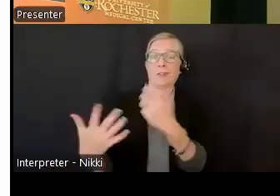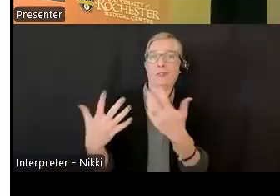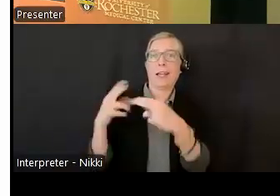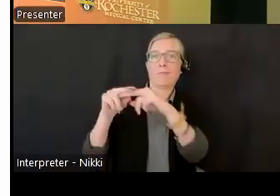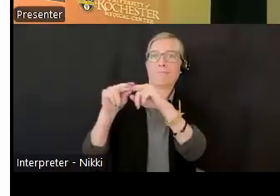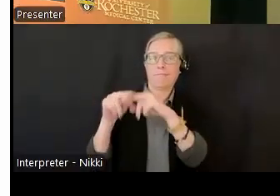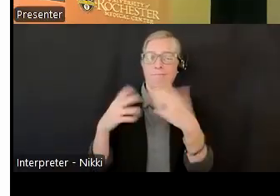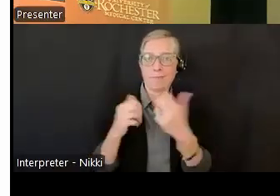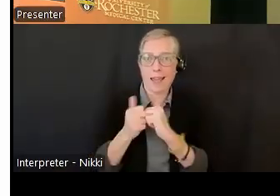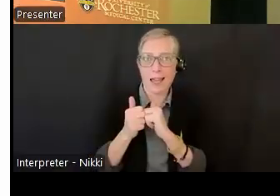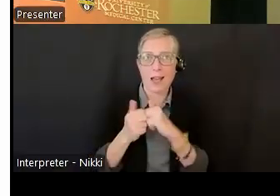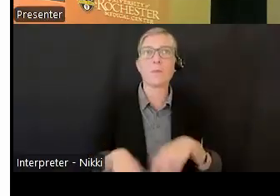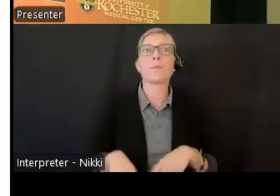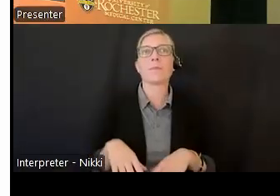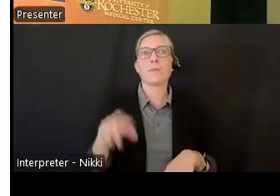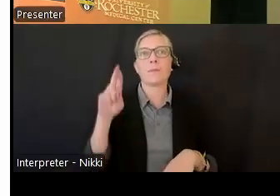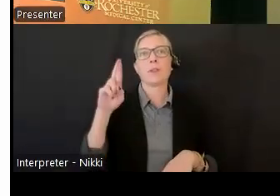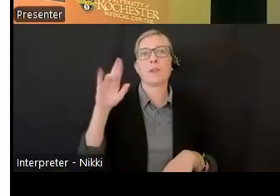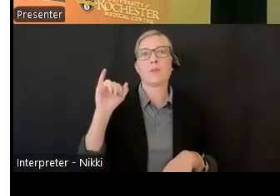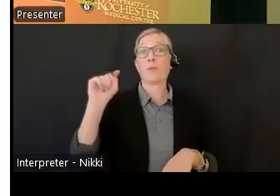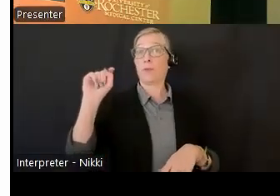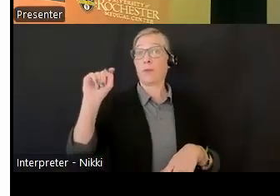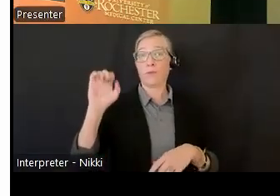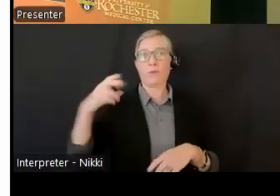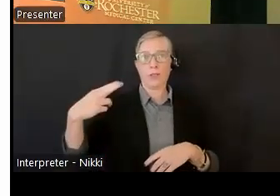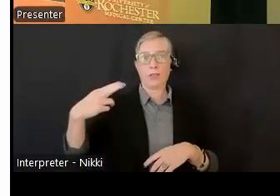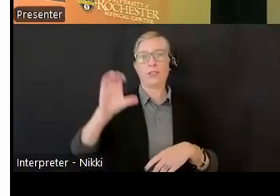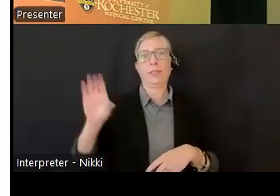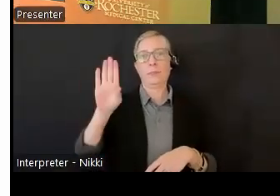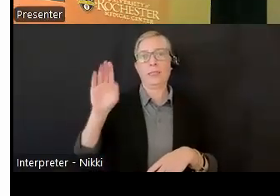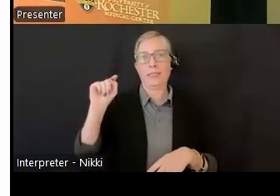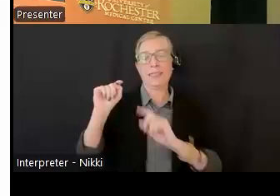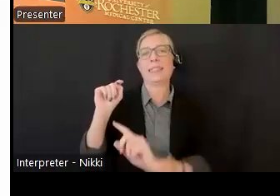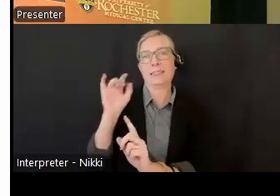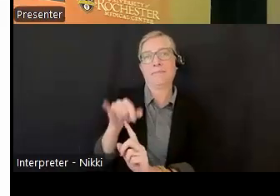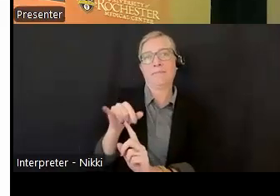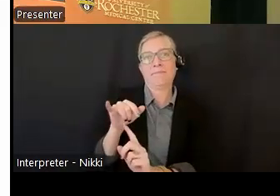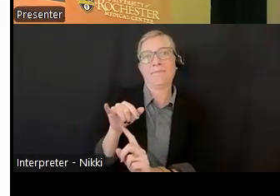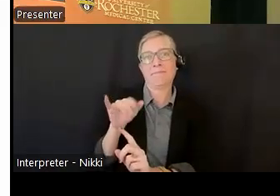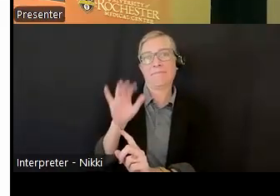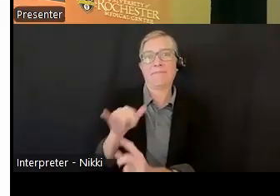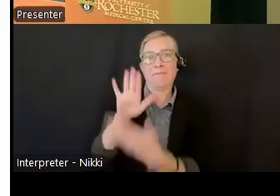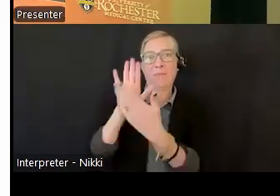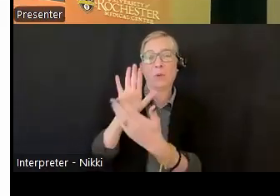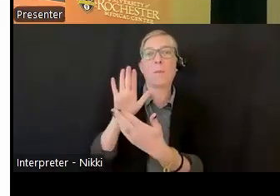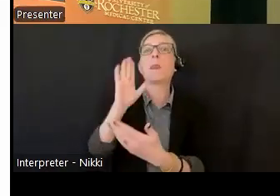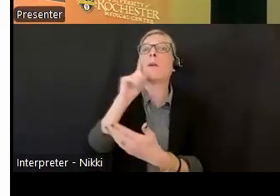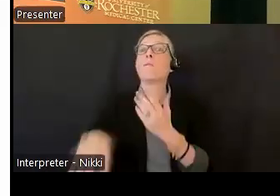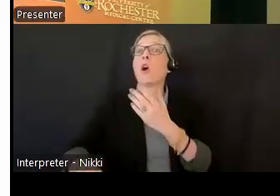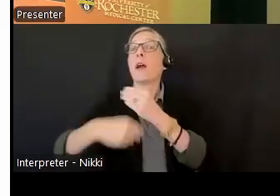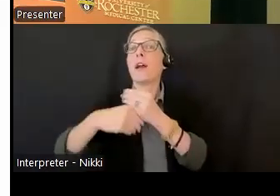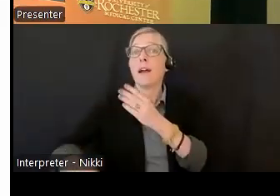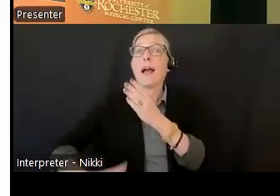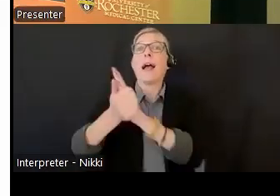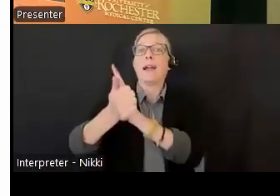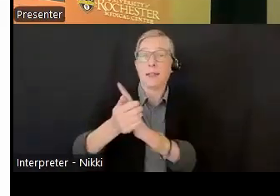digitized avatar-assisted version. This tool is used to augment the therapy experience, not replace it, and is an